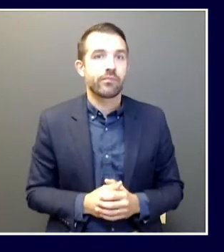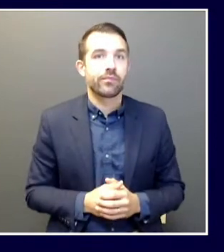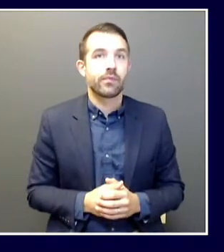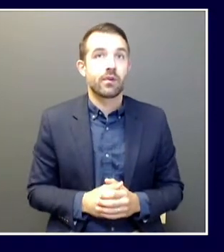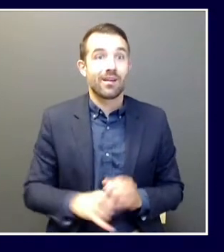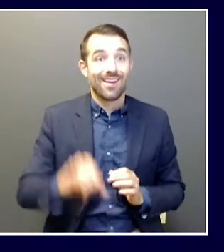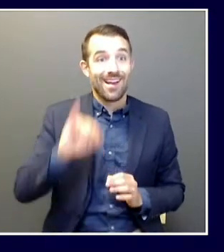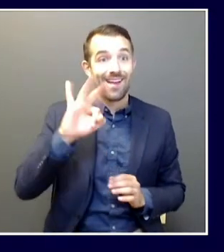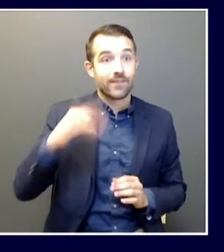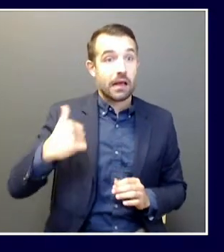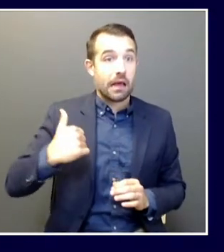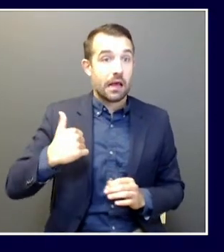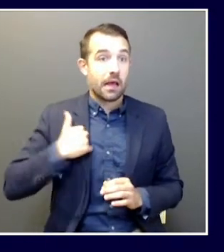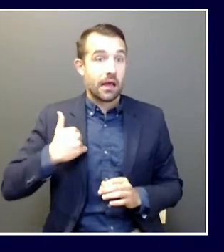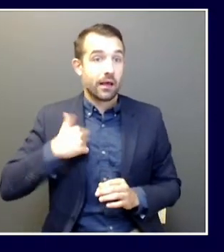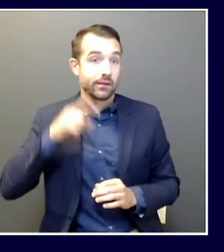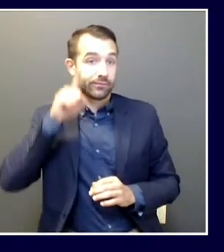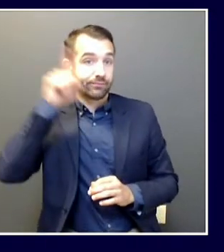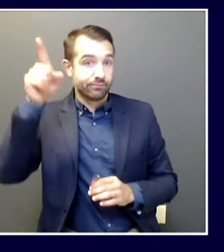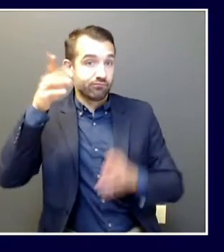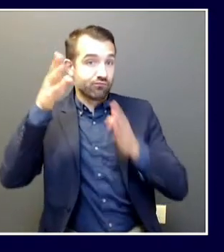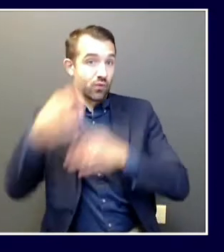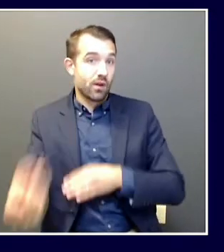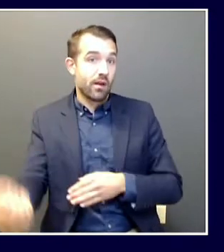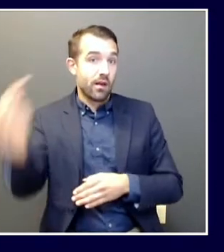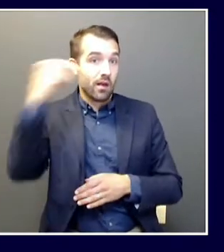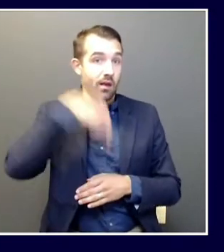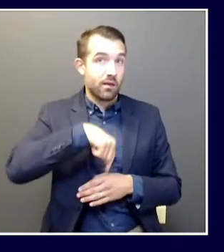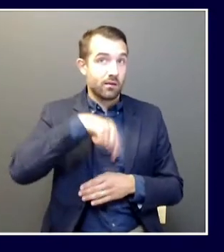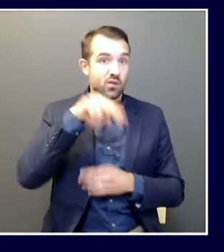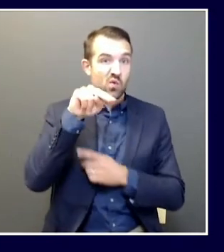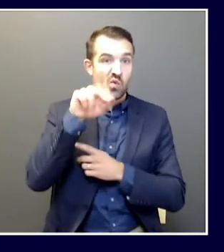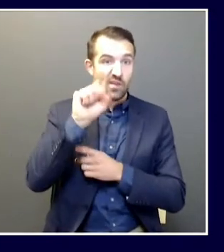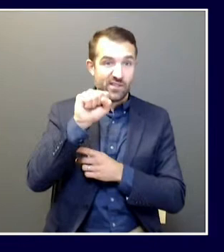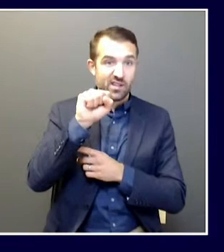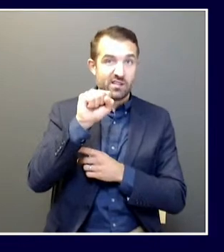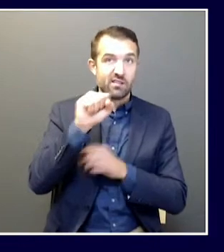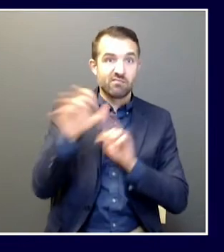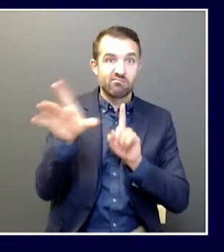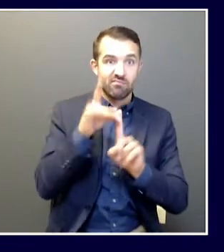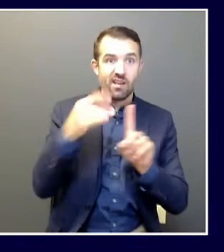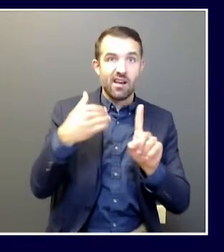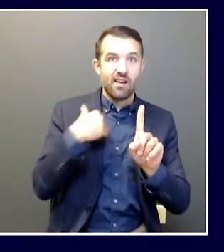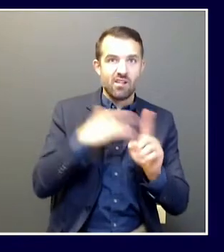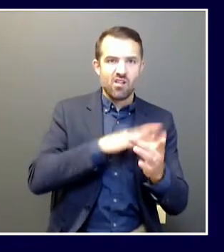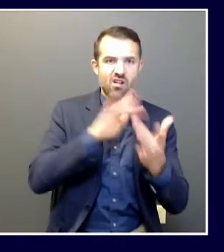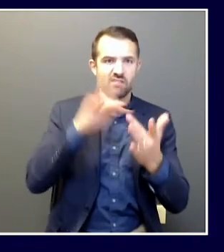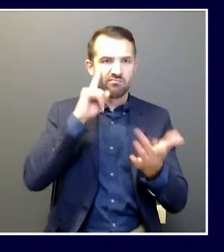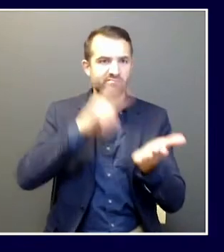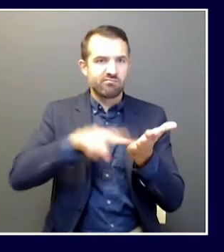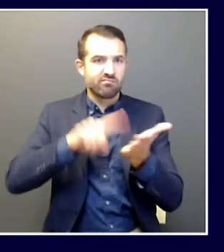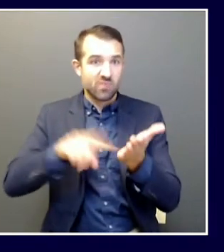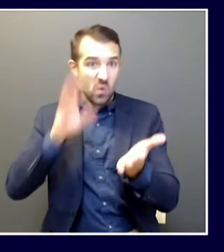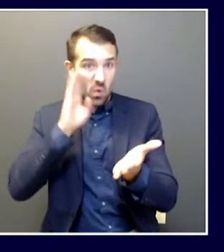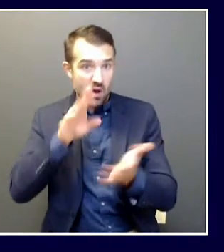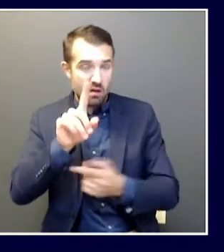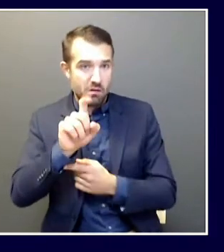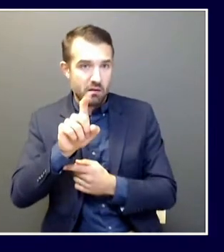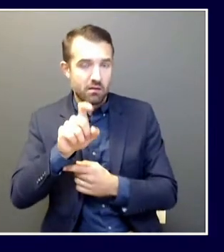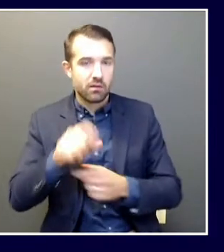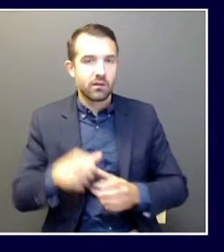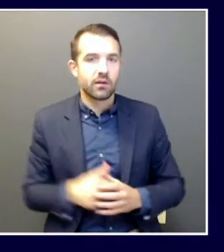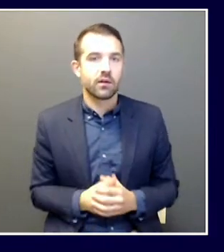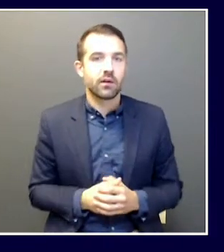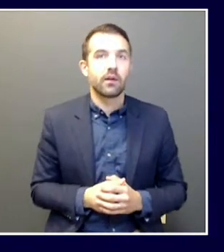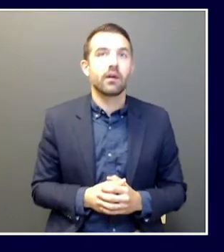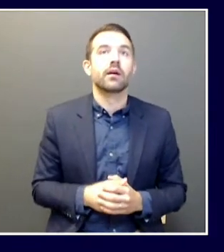a challenge as well? Sure. Thanks, Rebecca. I can start, but Commissioner Lambert and I, both something that we've discussed. As of